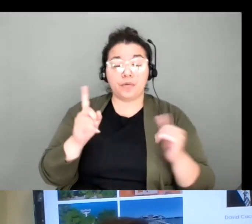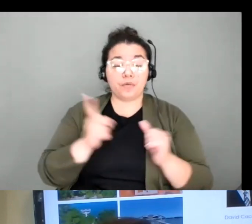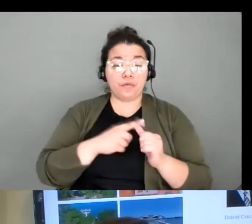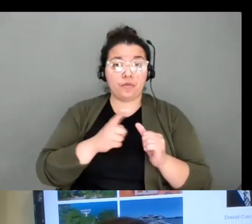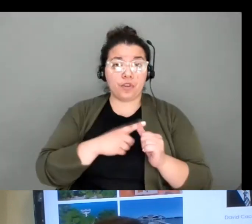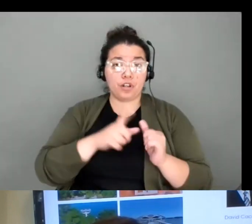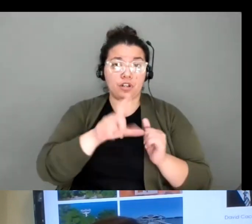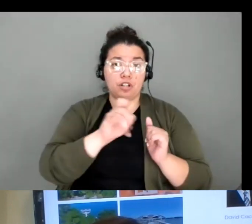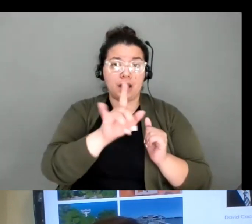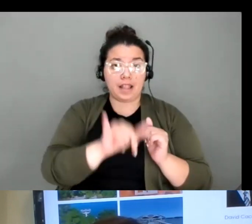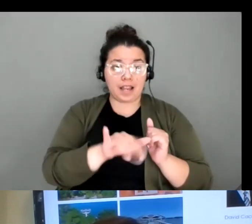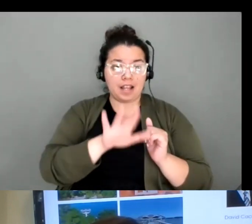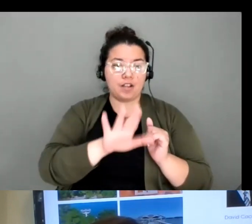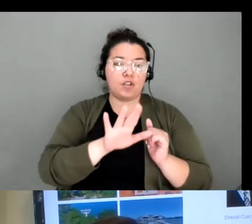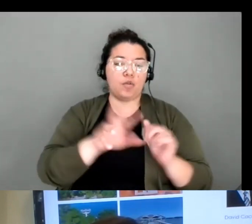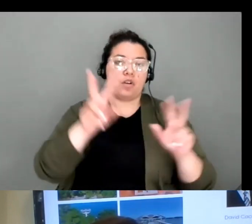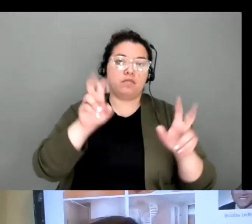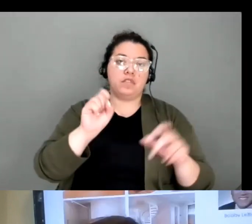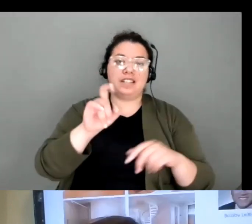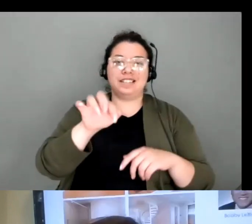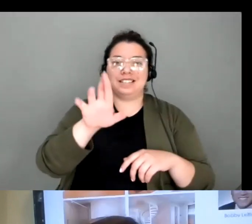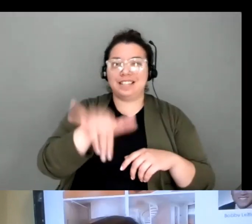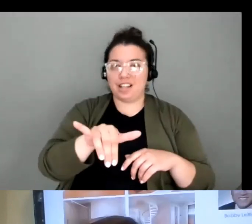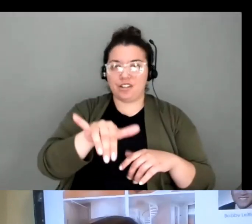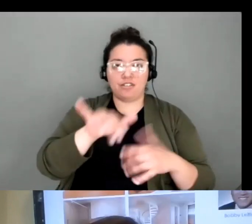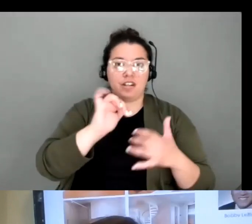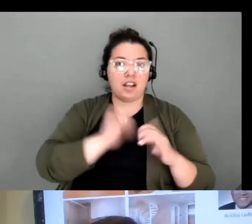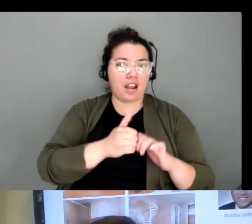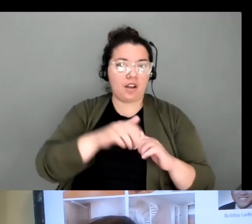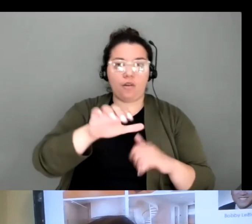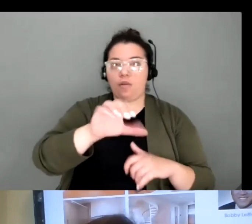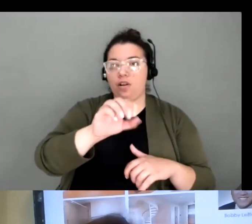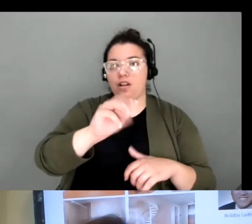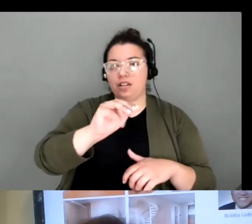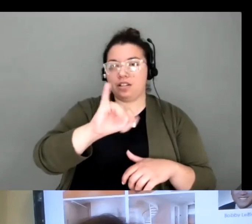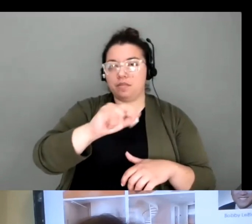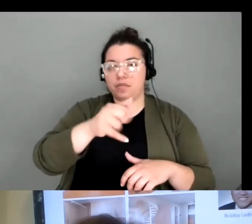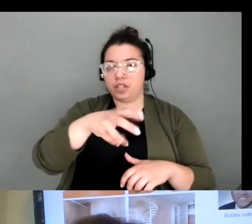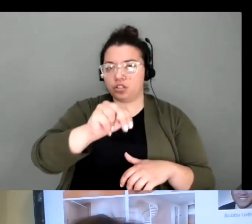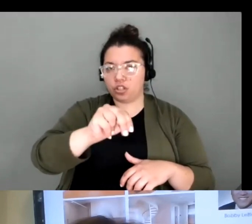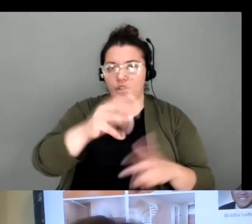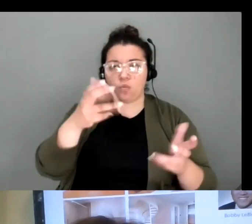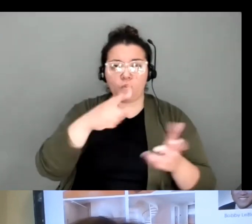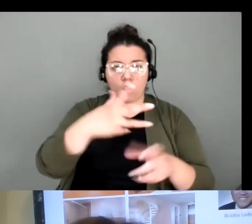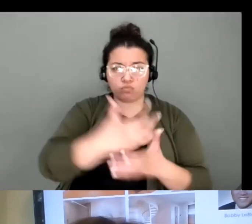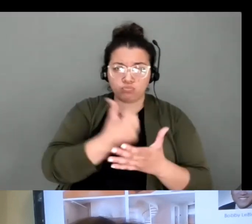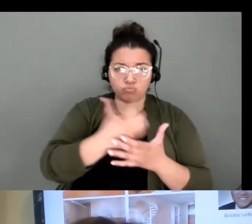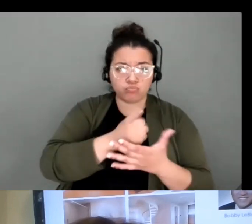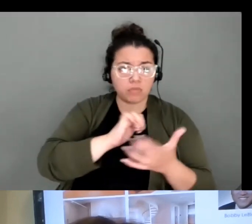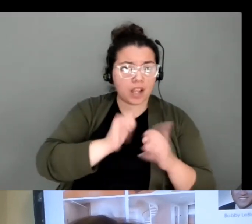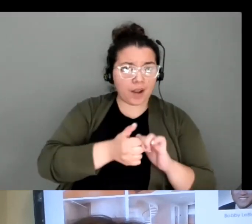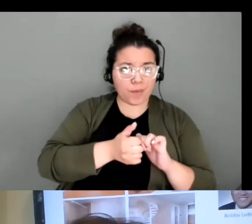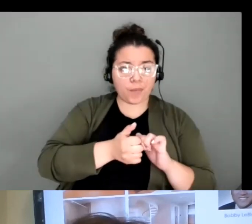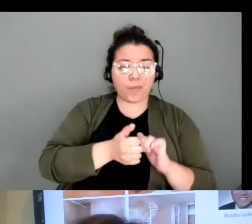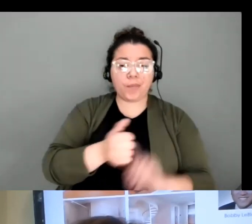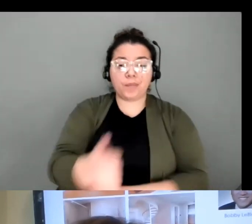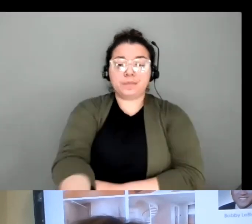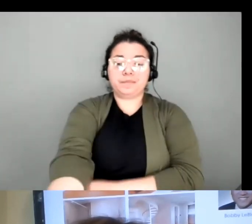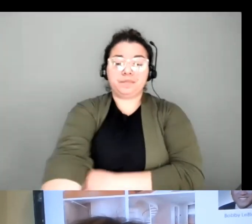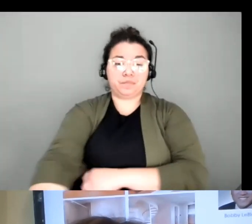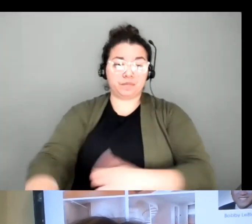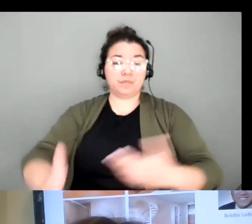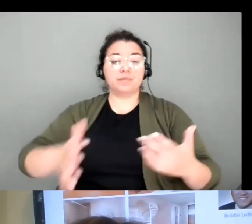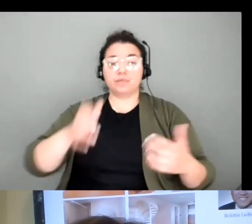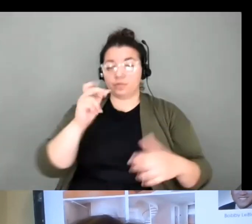does your salary come from? How do commissions work in real estate? So as far